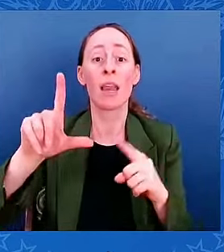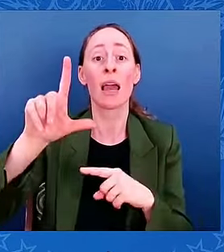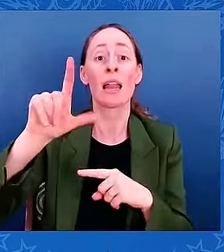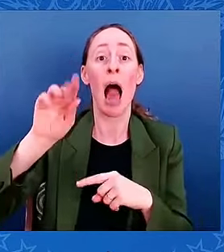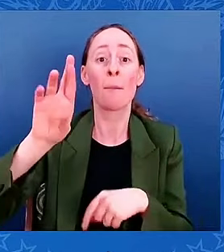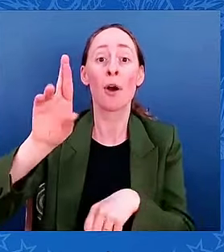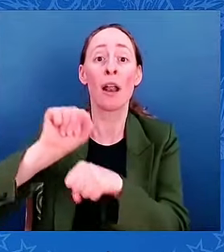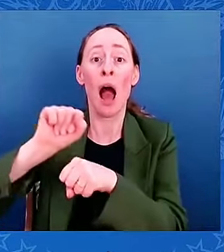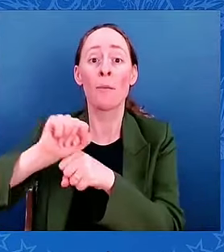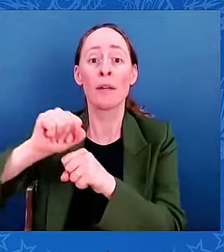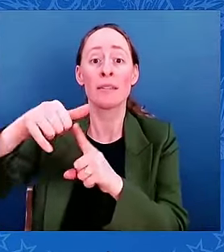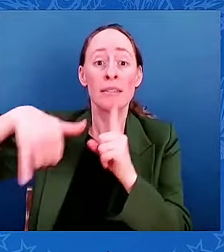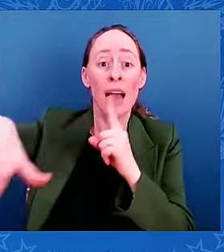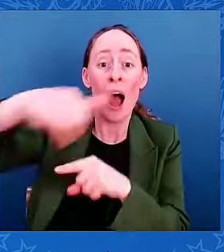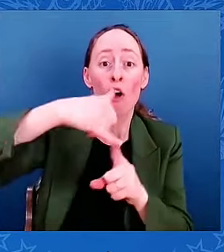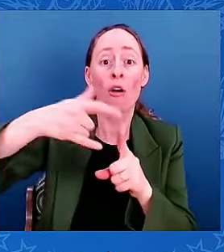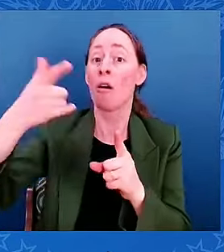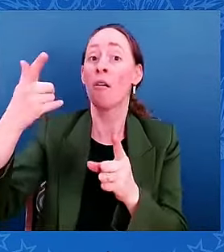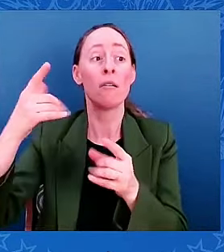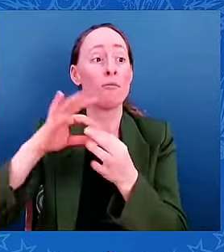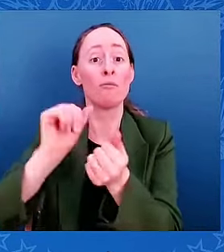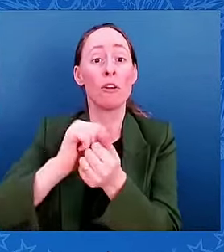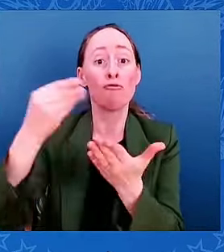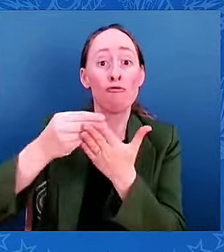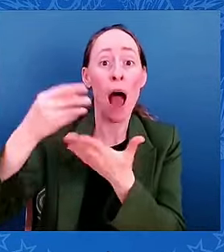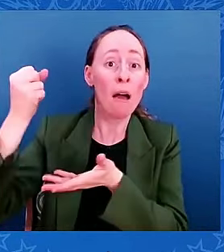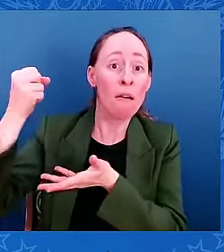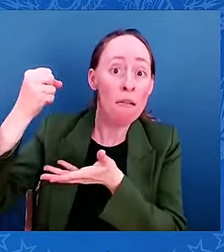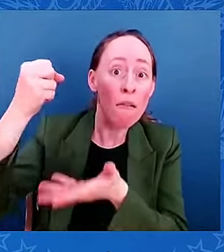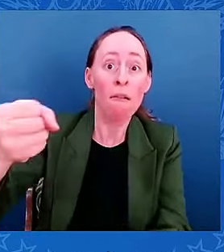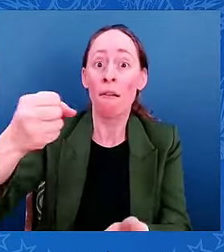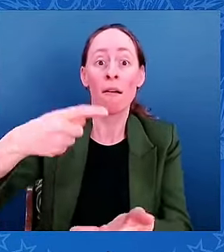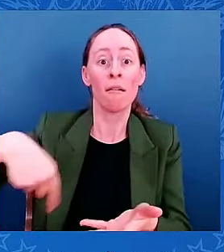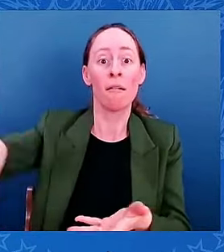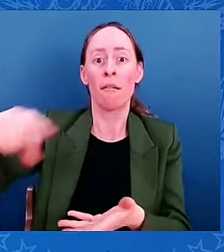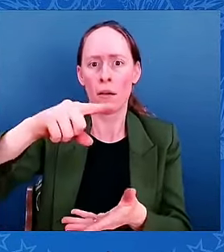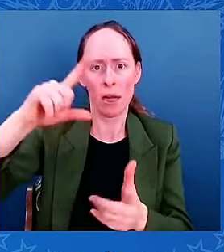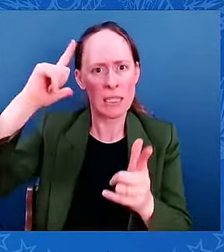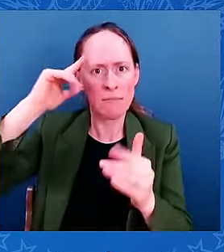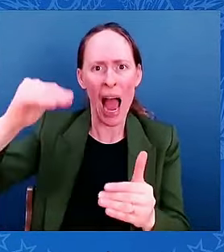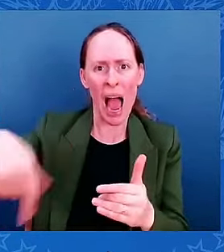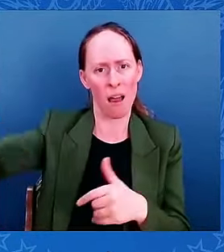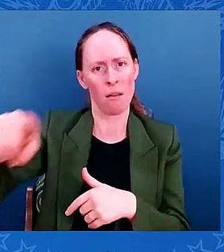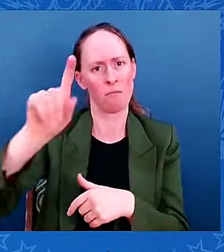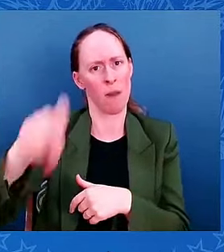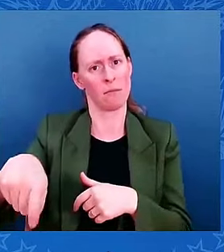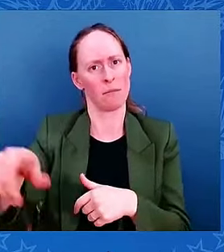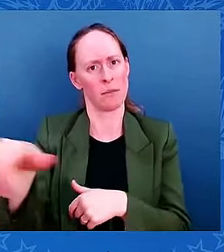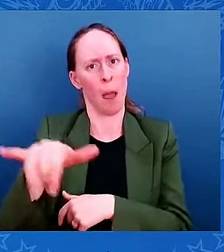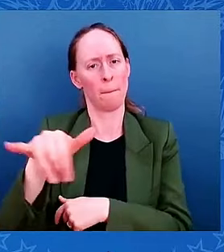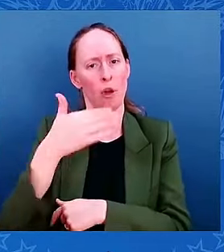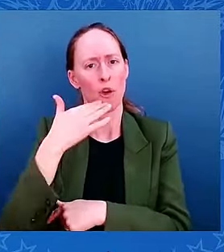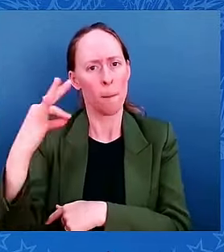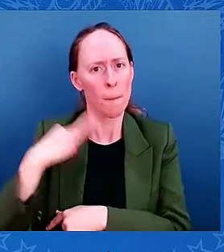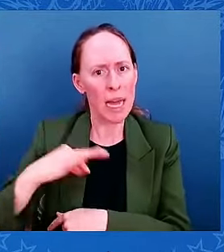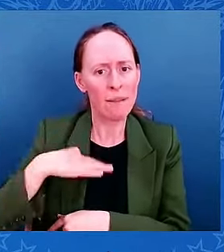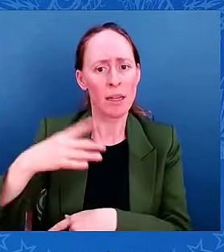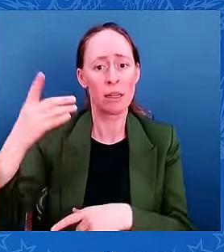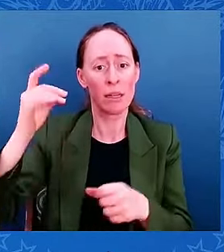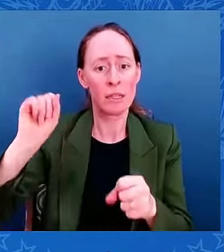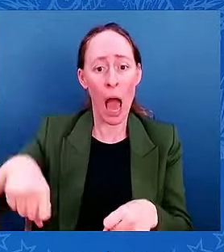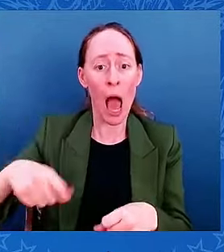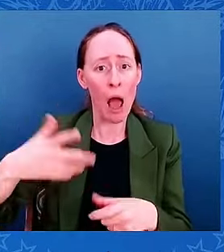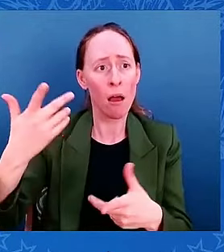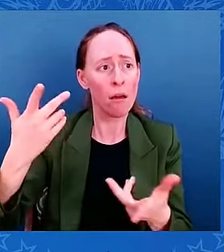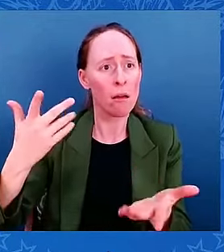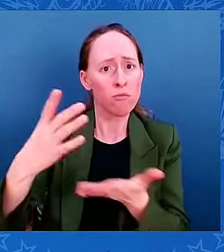wages you can raise a family on and provide benefits like child care. Right now, Davis-Bacon prevailing